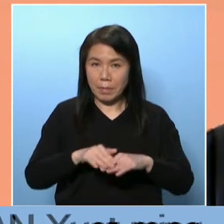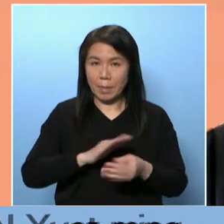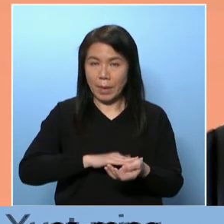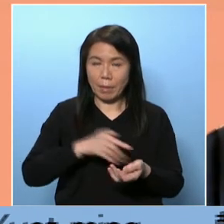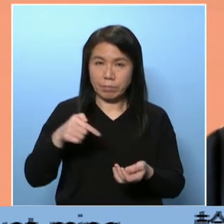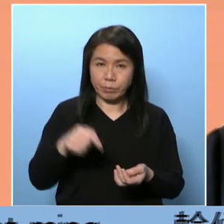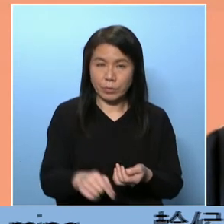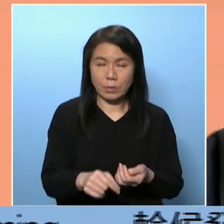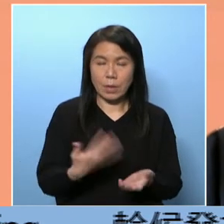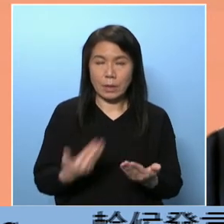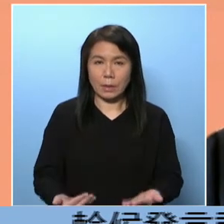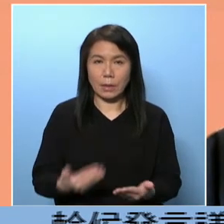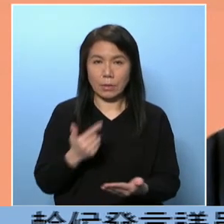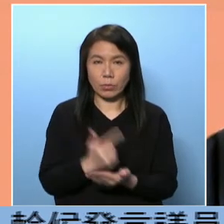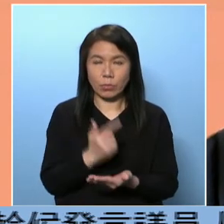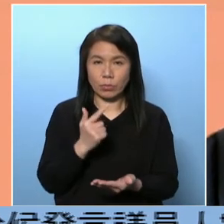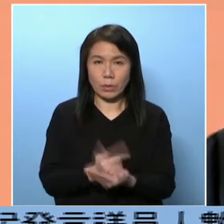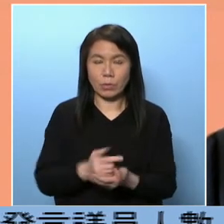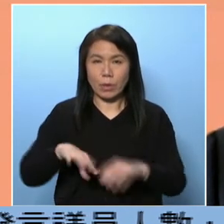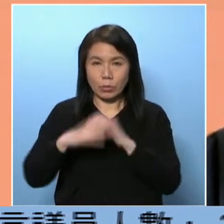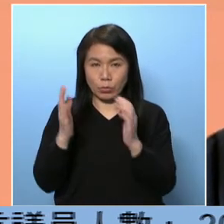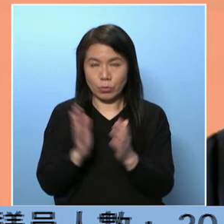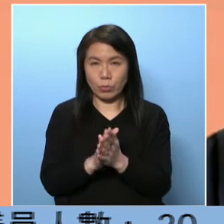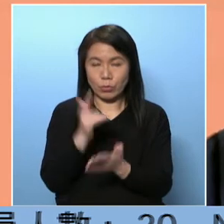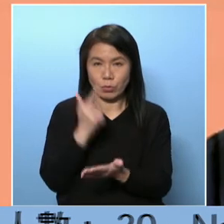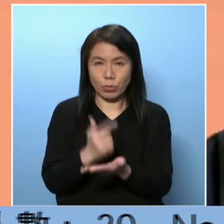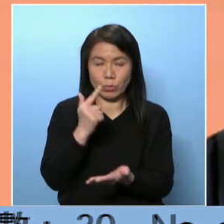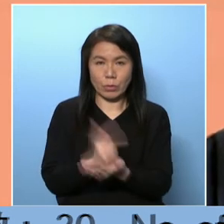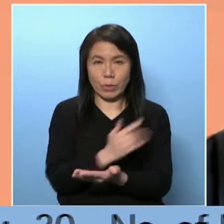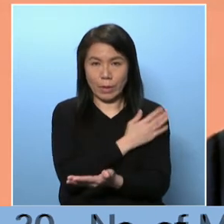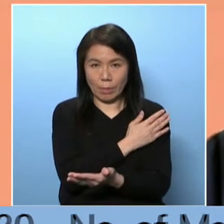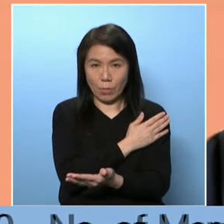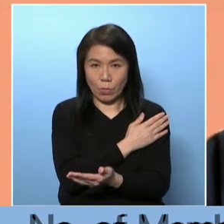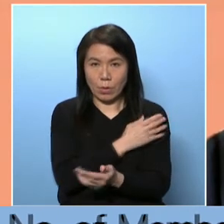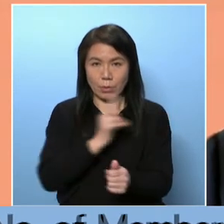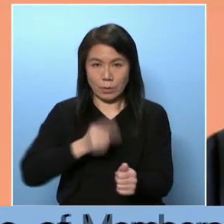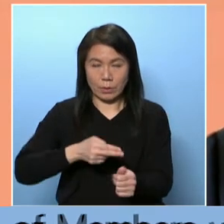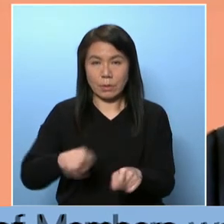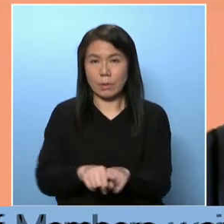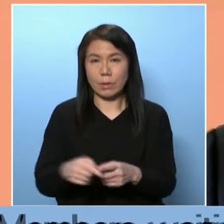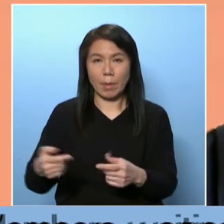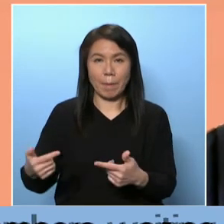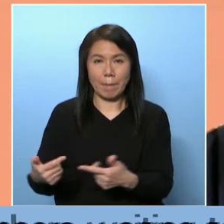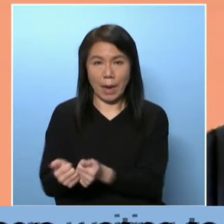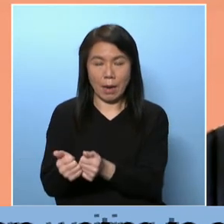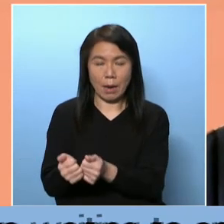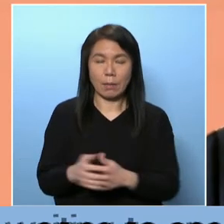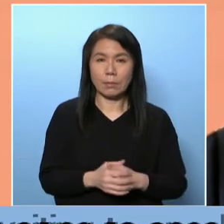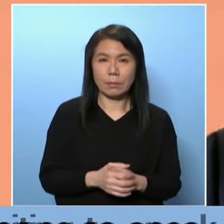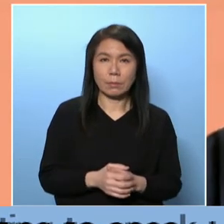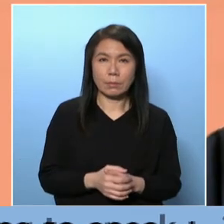air. And therefore, we will have to take this as our top priority, and that's in line with